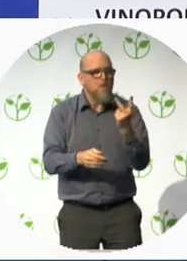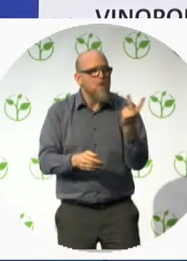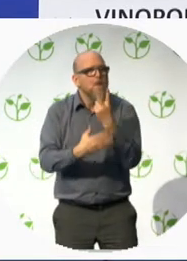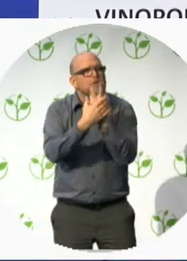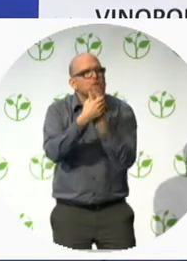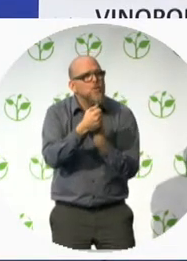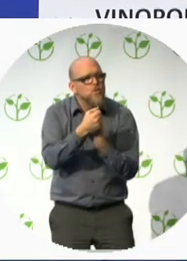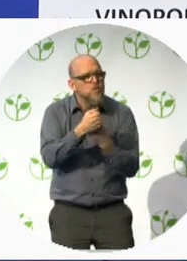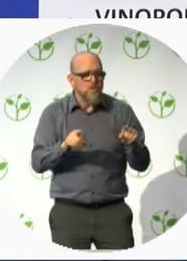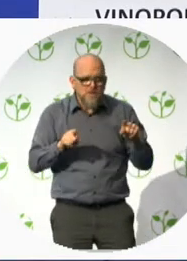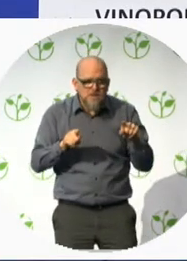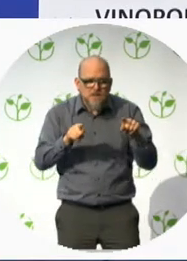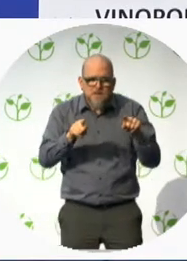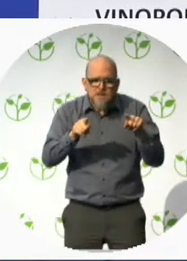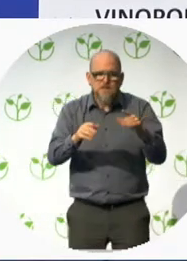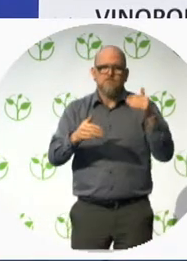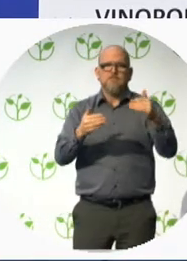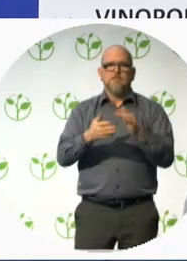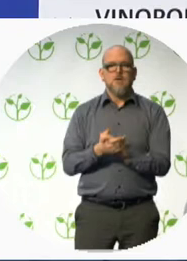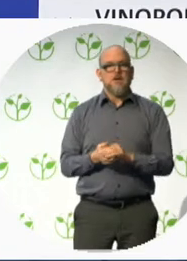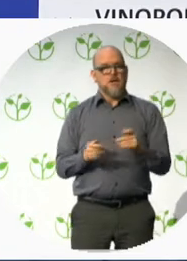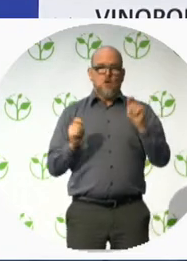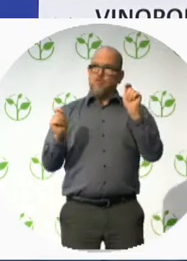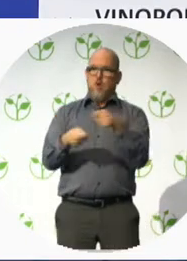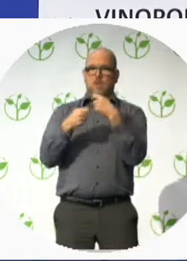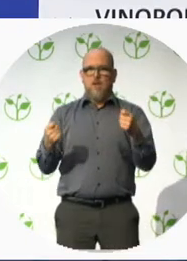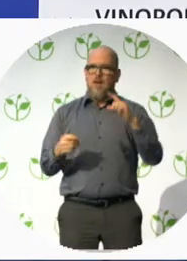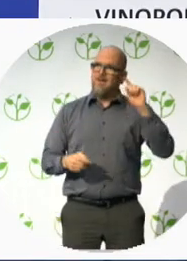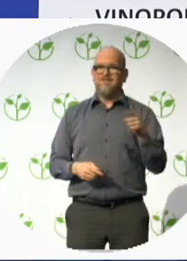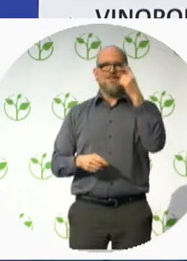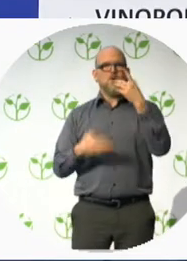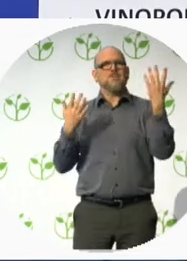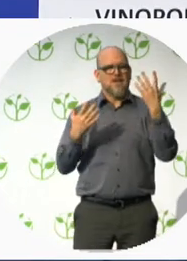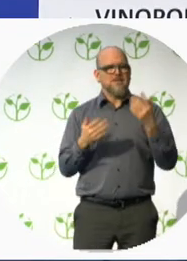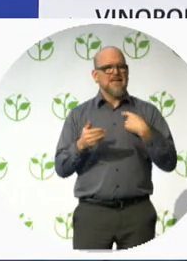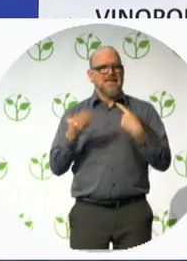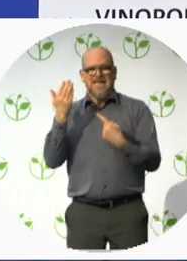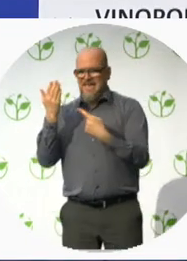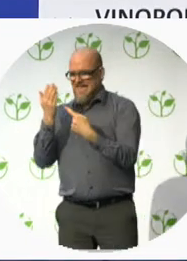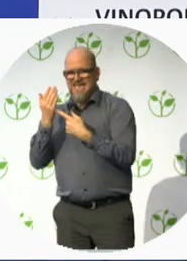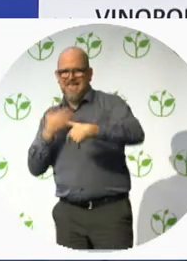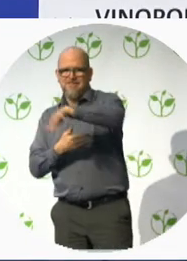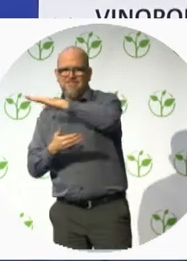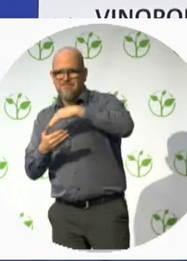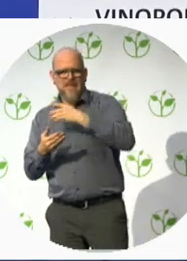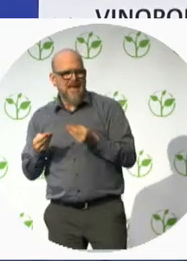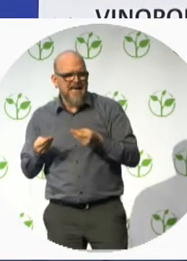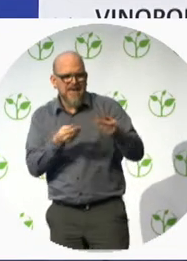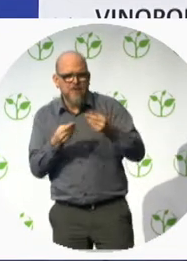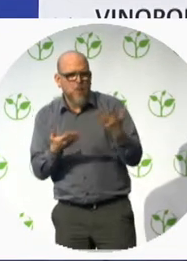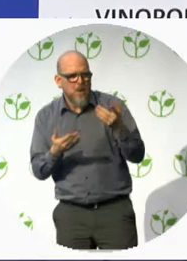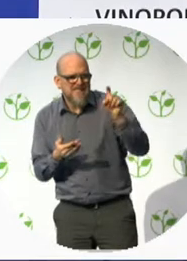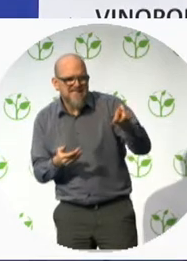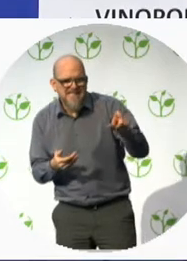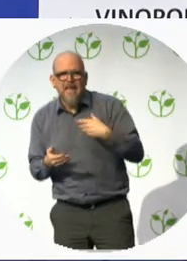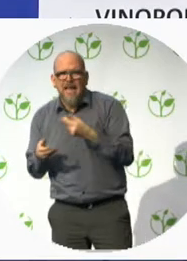activities are, first of all, to take assistive technology. So we're taking a piece of technology that we had developed